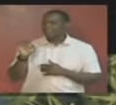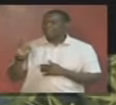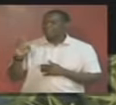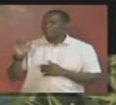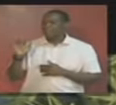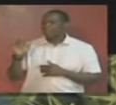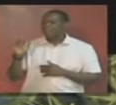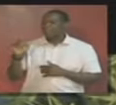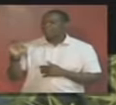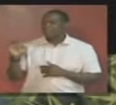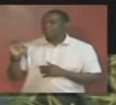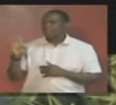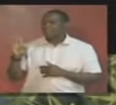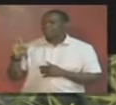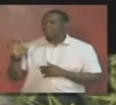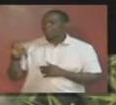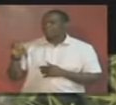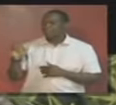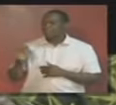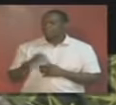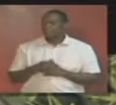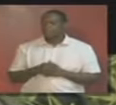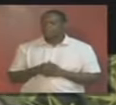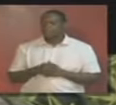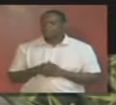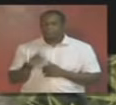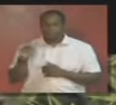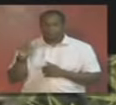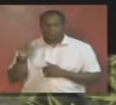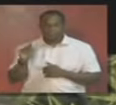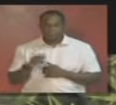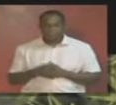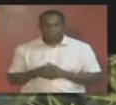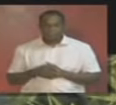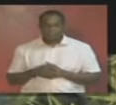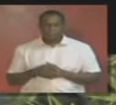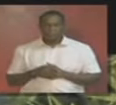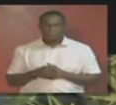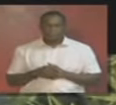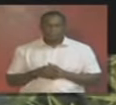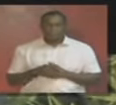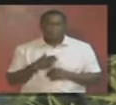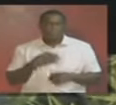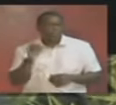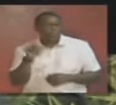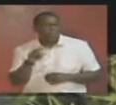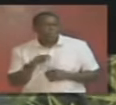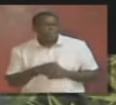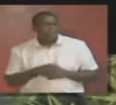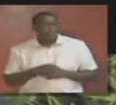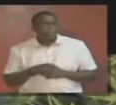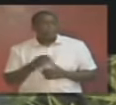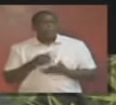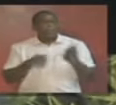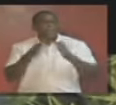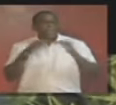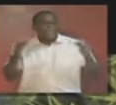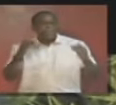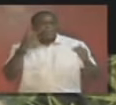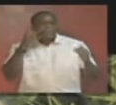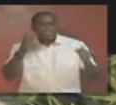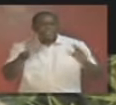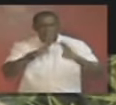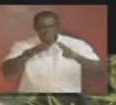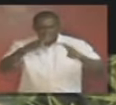My questions are we seeing what level are we seeing variant strains